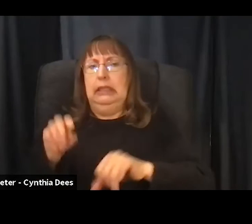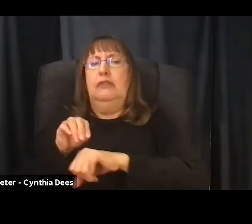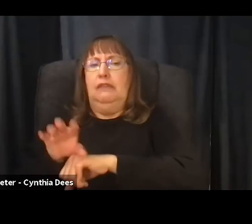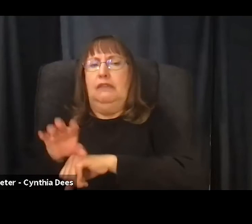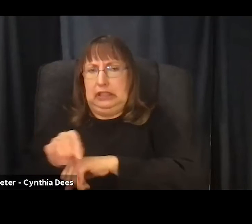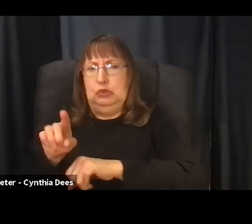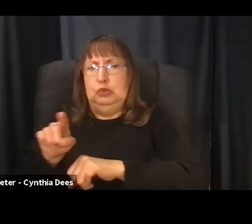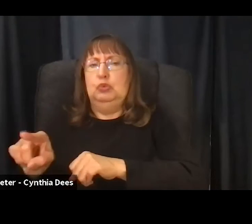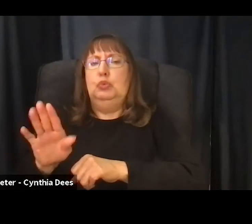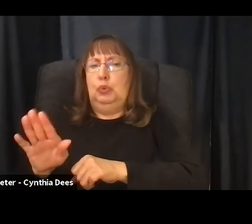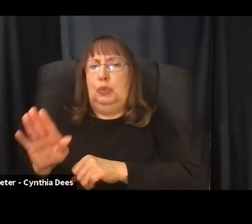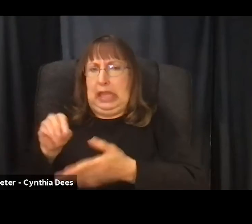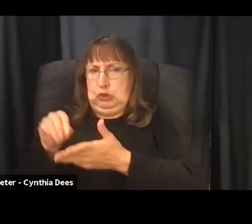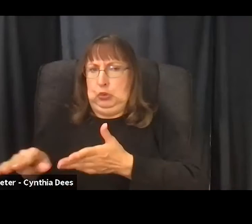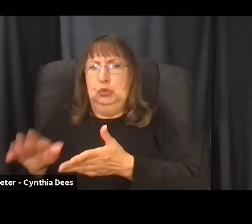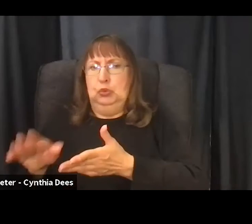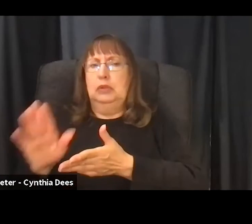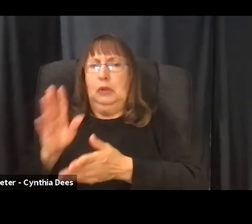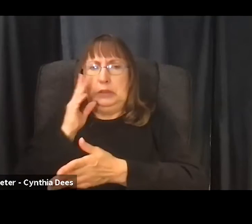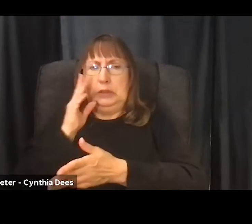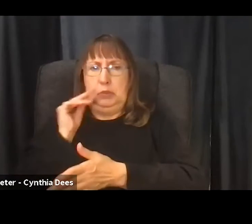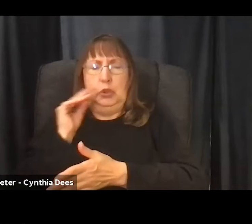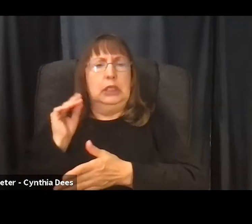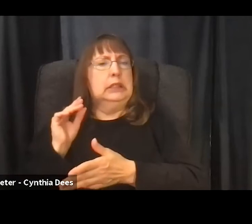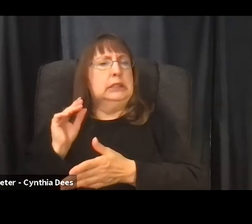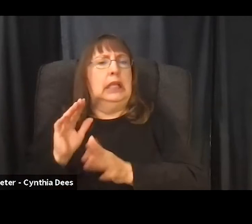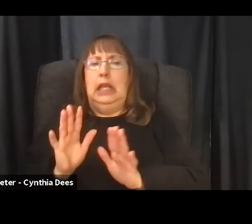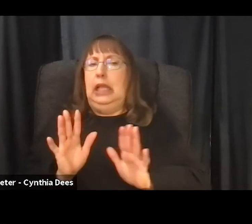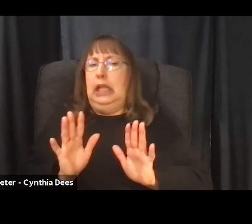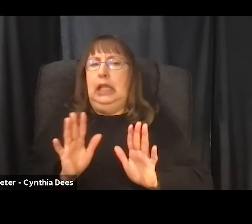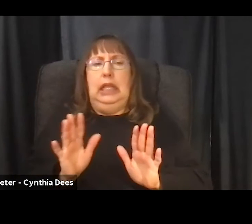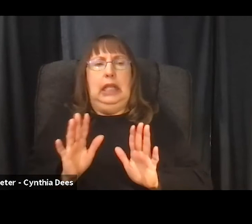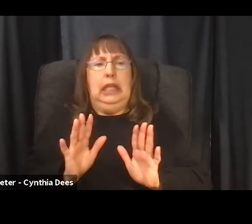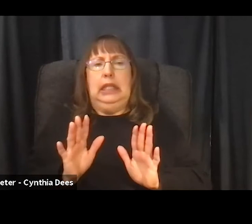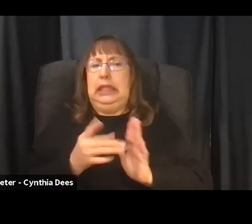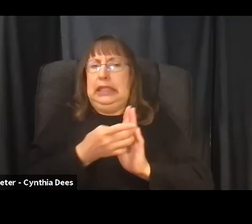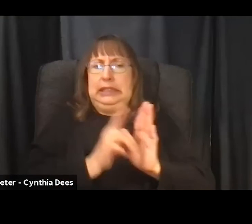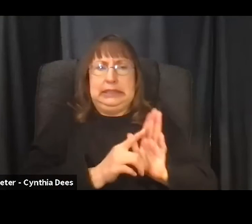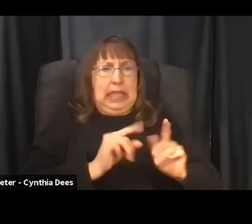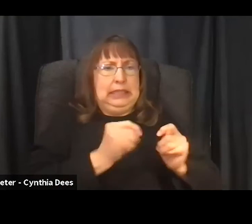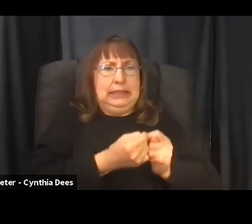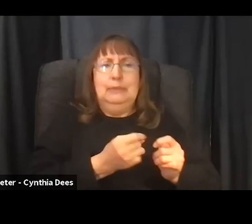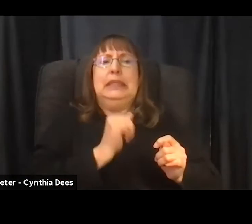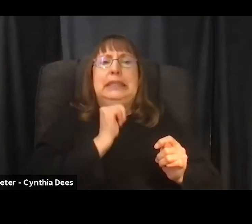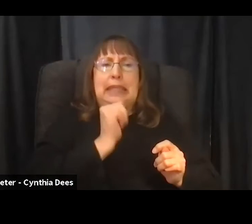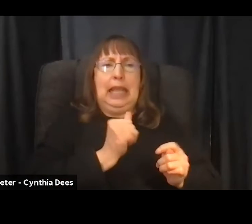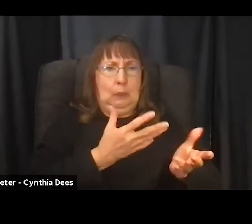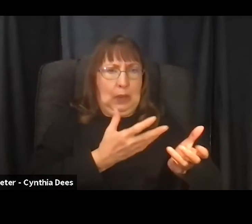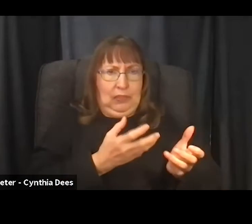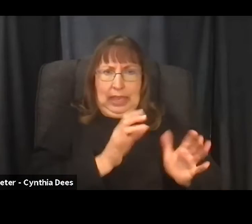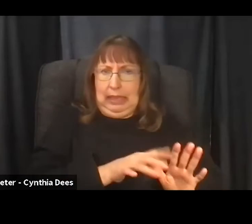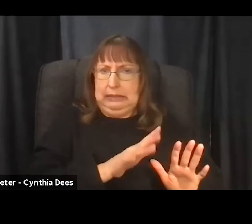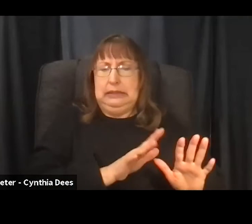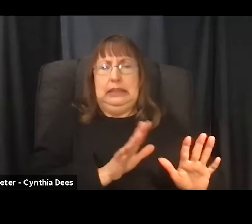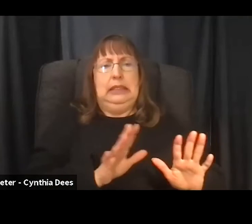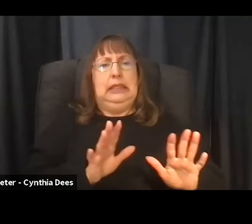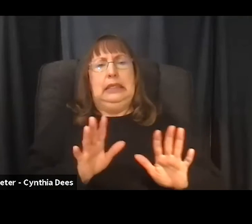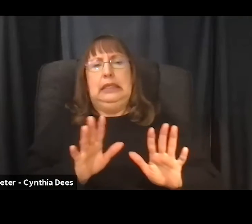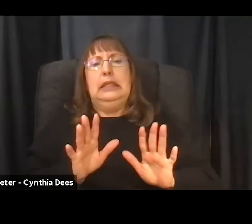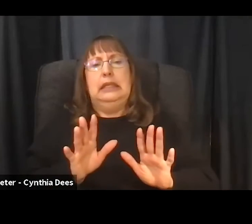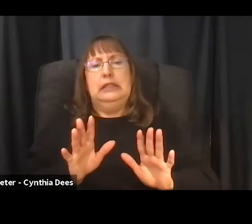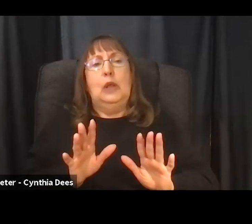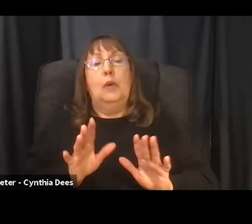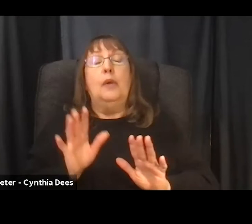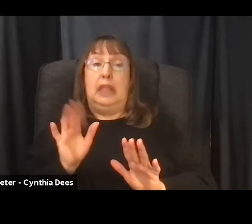experience in a way that the design team never ever anticipated. And that, is the great benefit